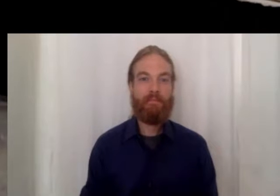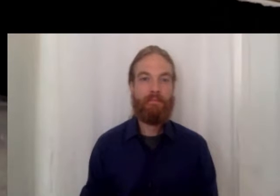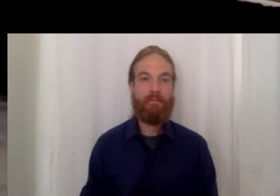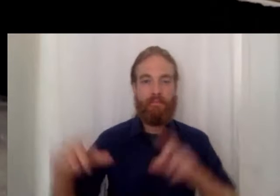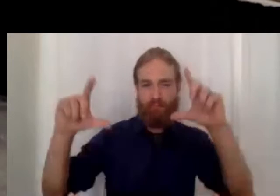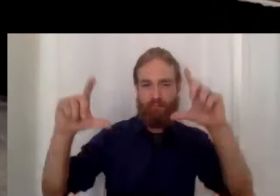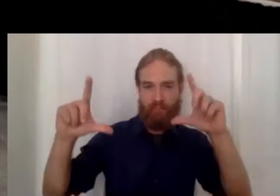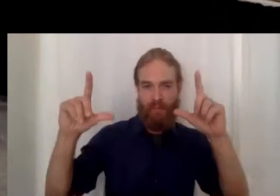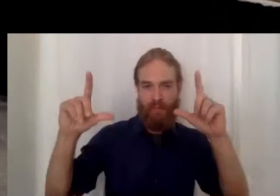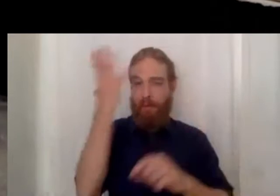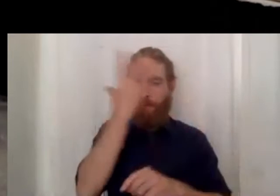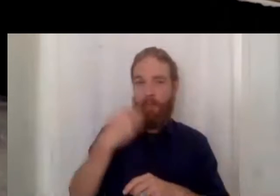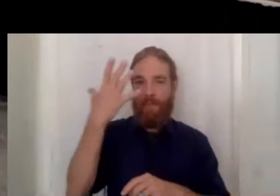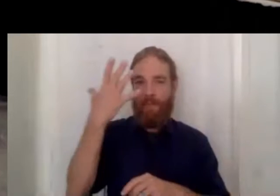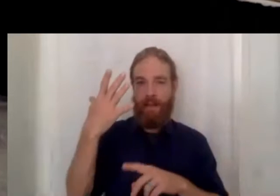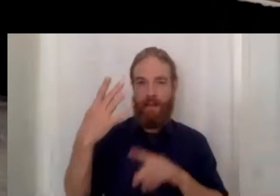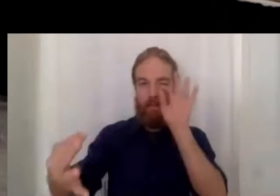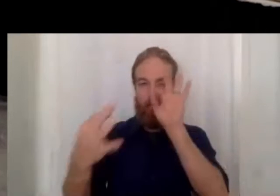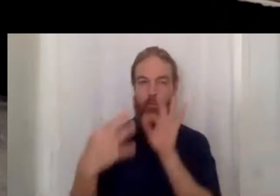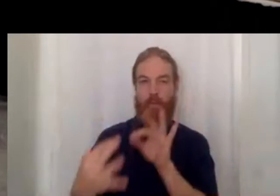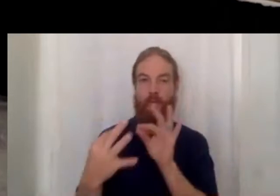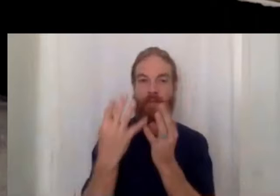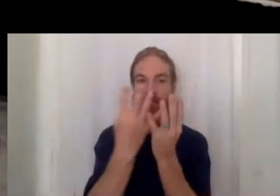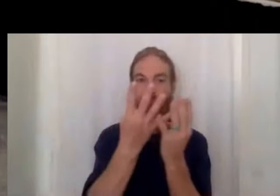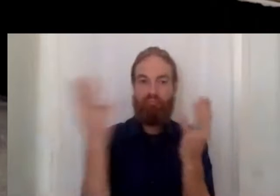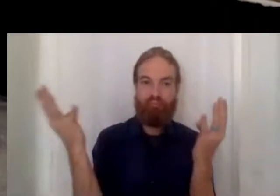And then your team's all good?